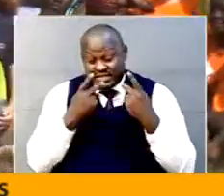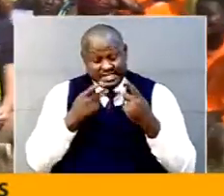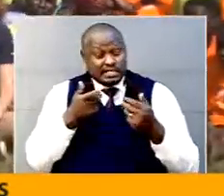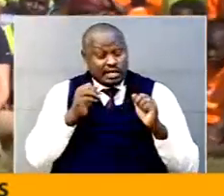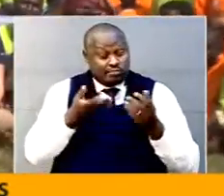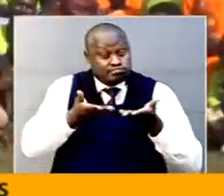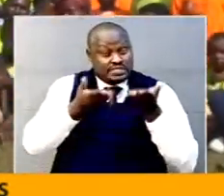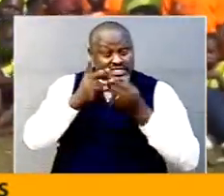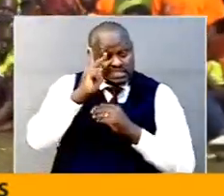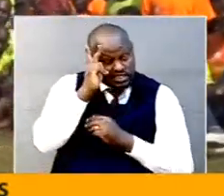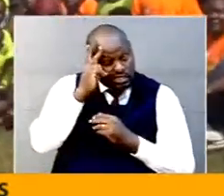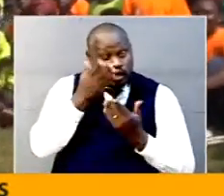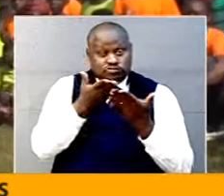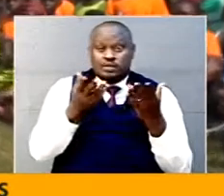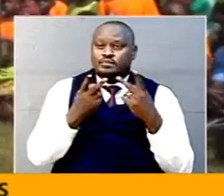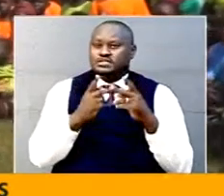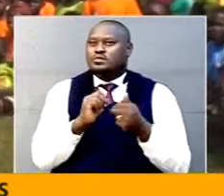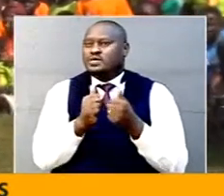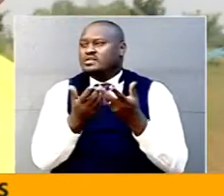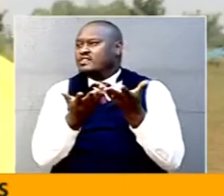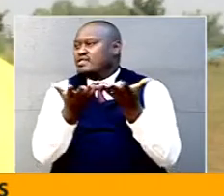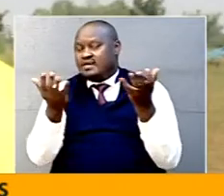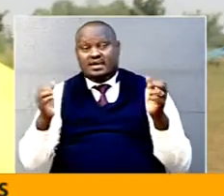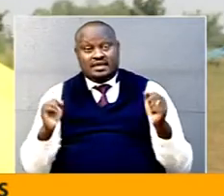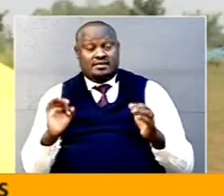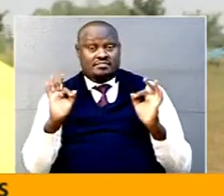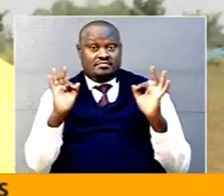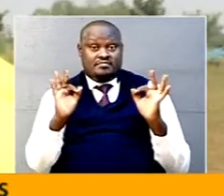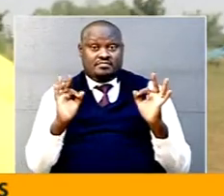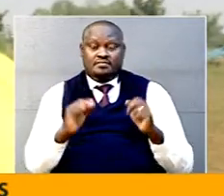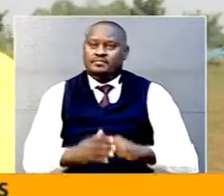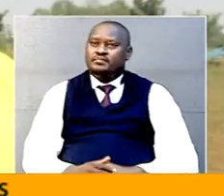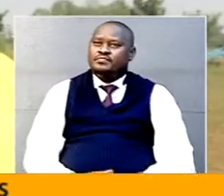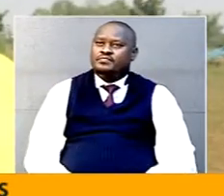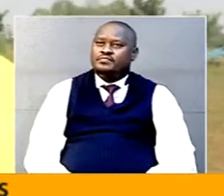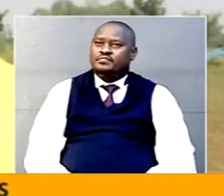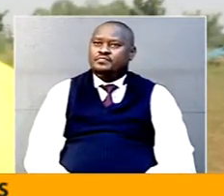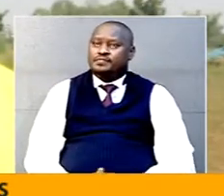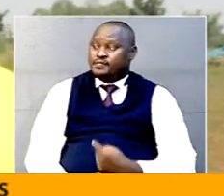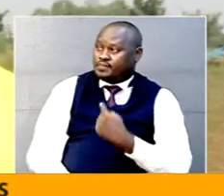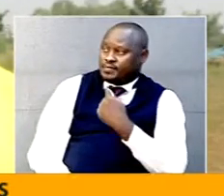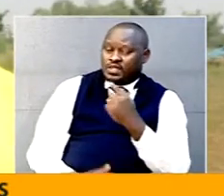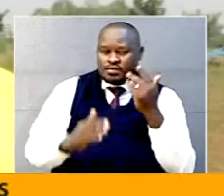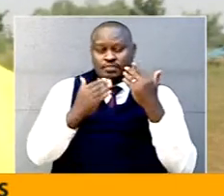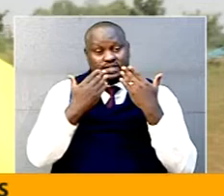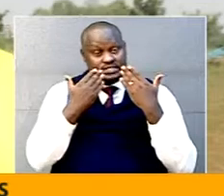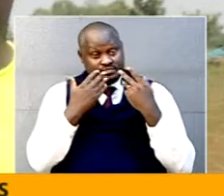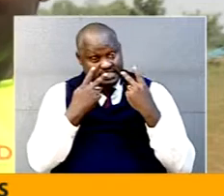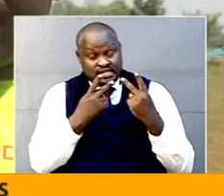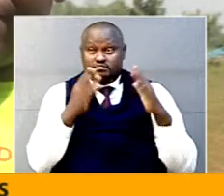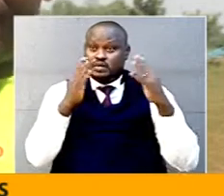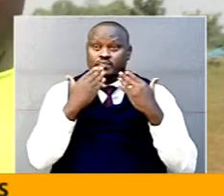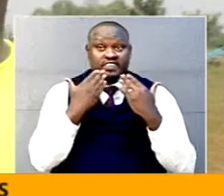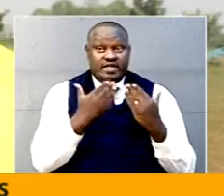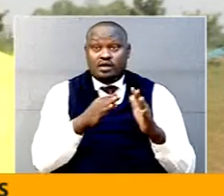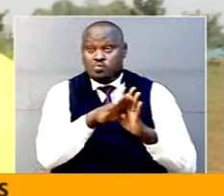and provide athletes with opportunities to live a decent life. Great sport for making this happen in Uganda, and of course it